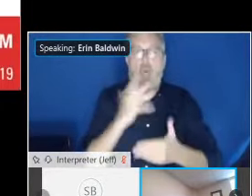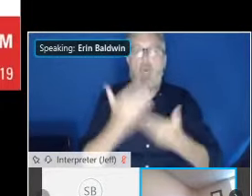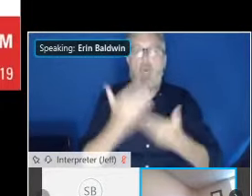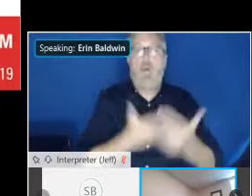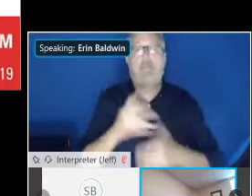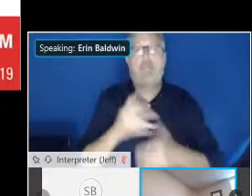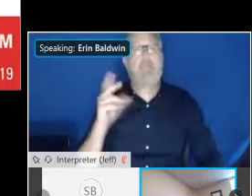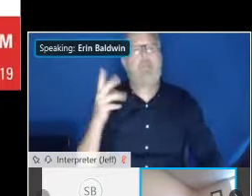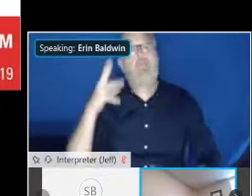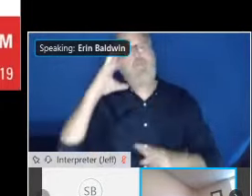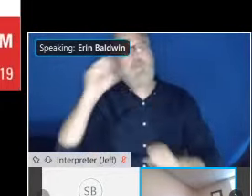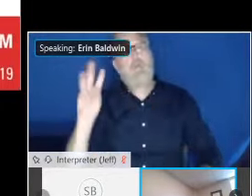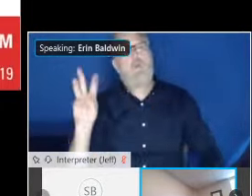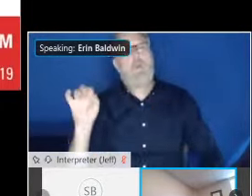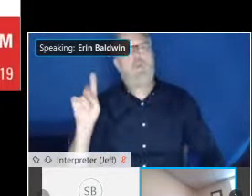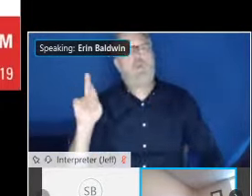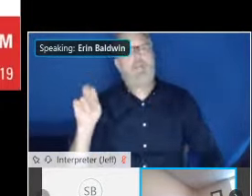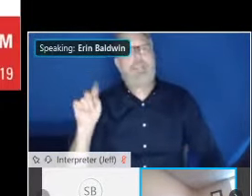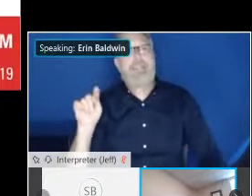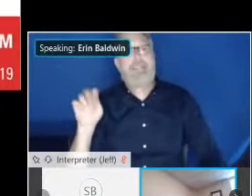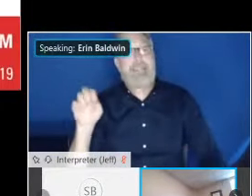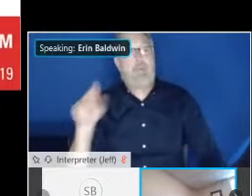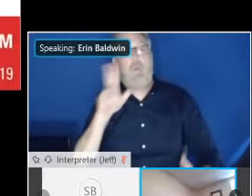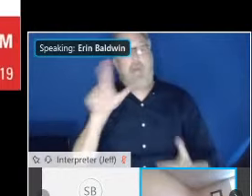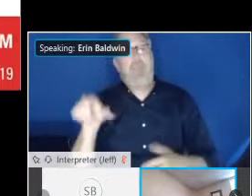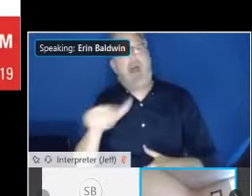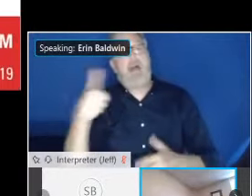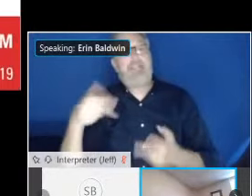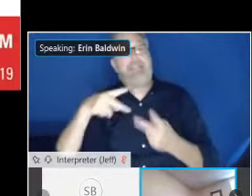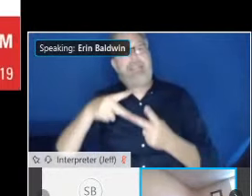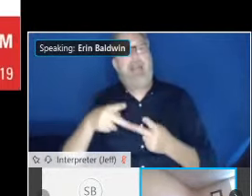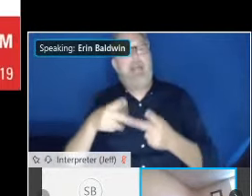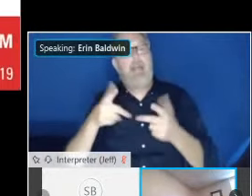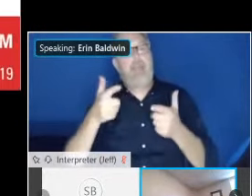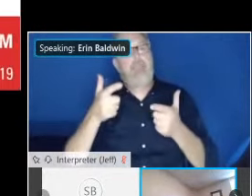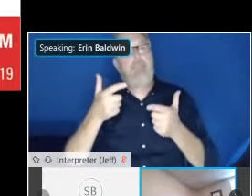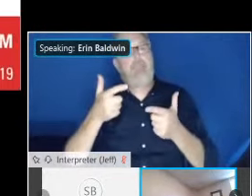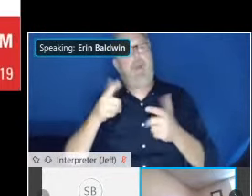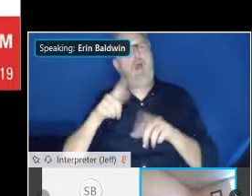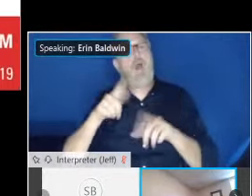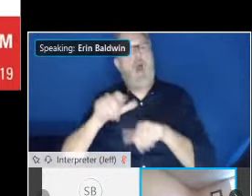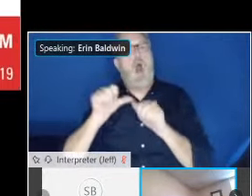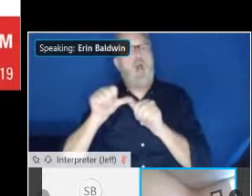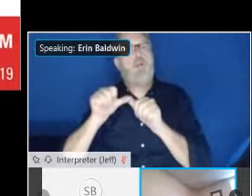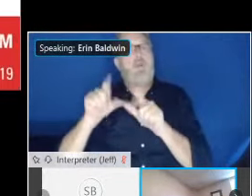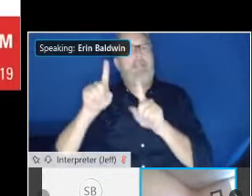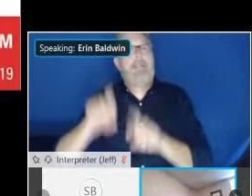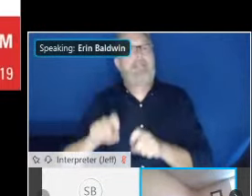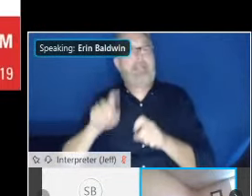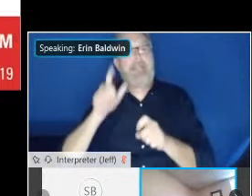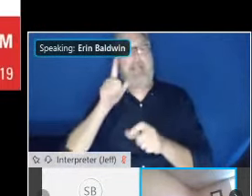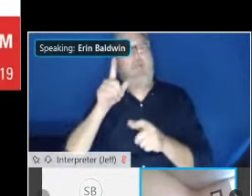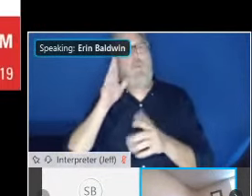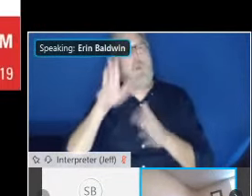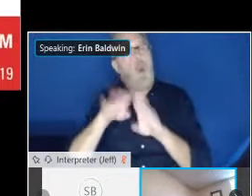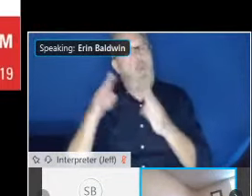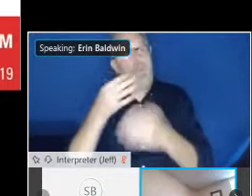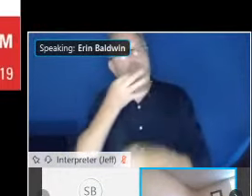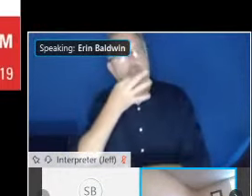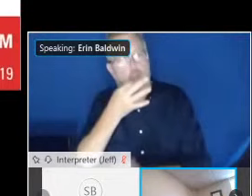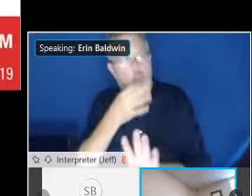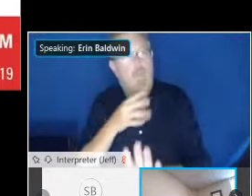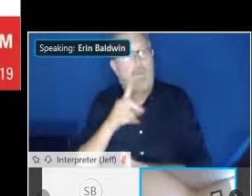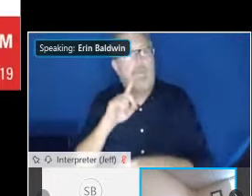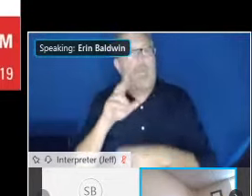earlier in the presentation, we have a new long-term testing site that will be opening soon, and that will be at Johnny's in Hilton. We